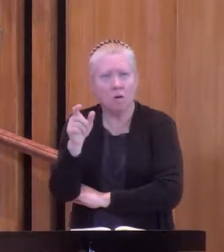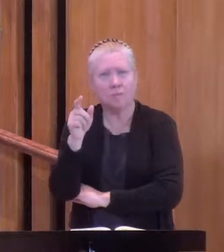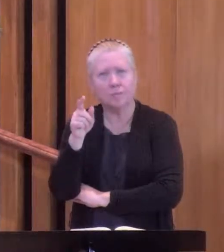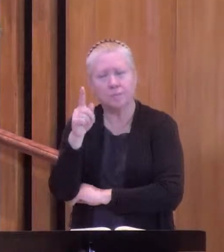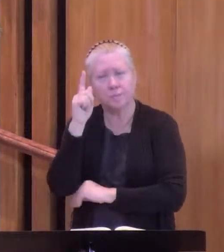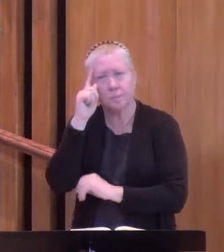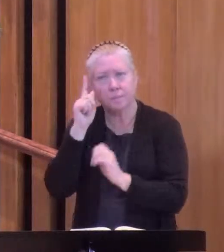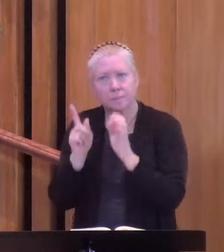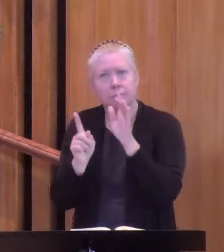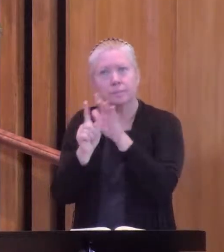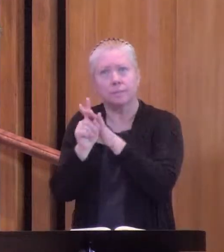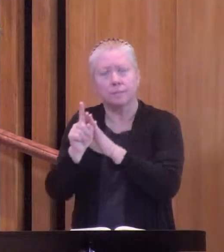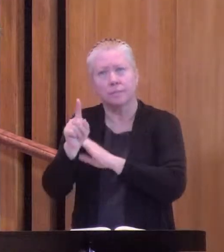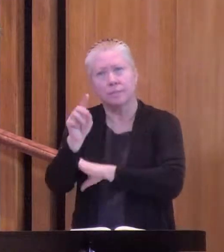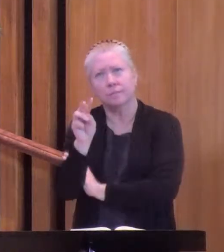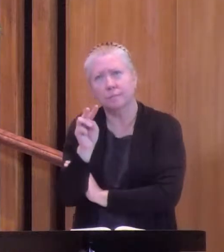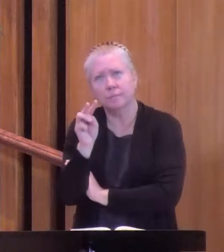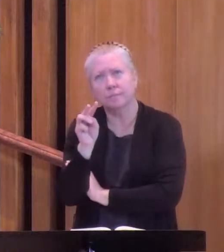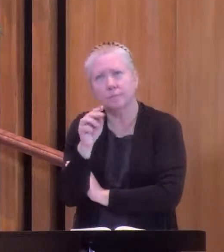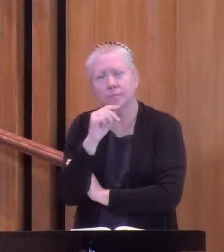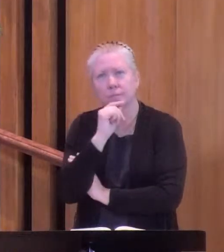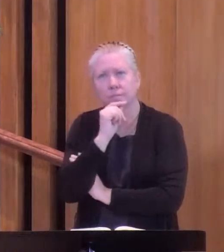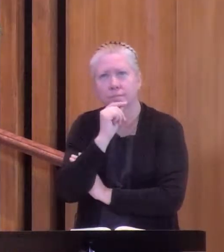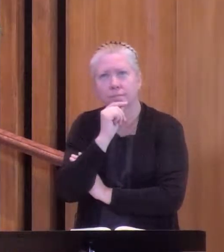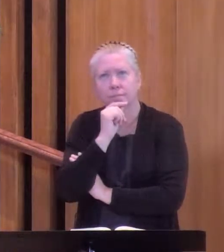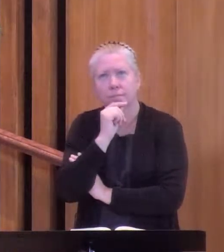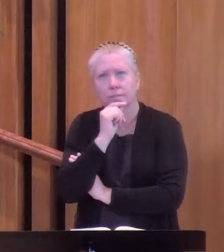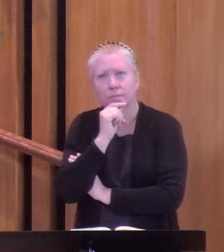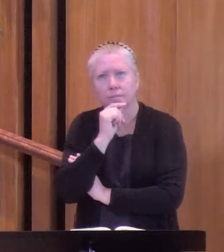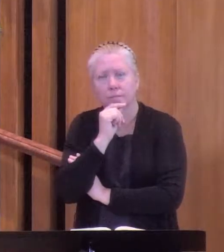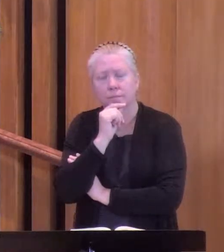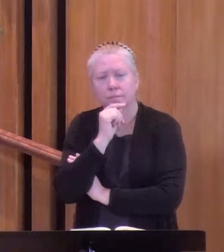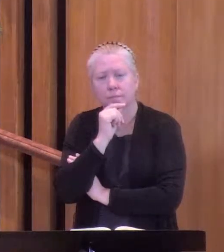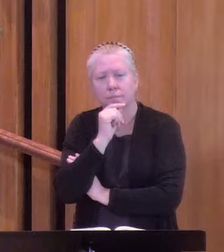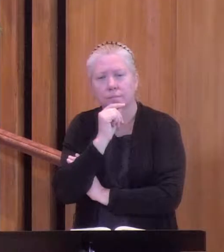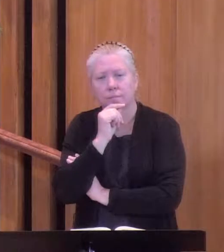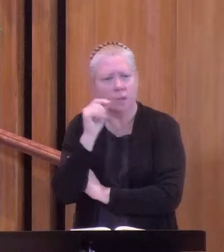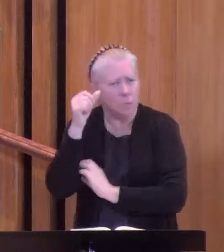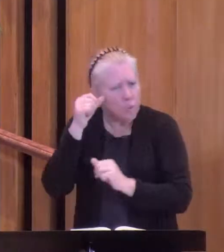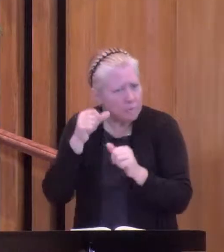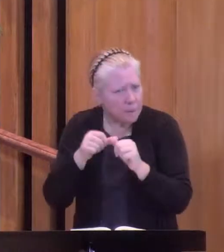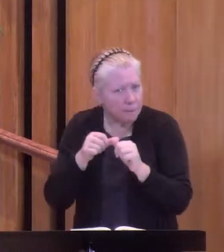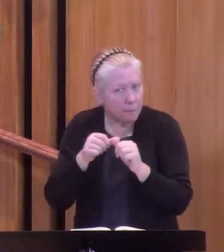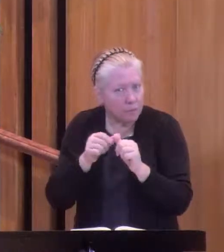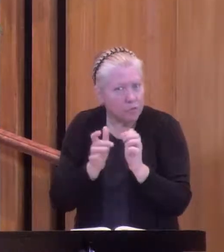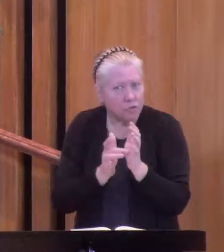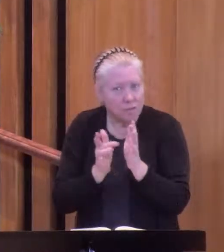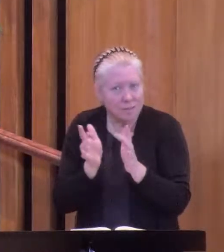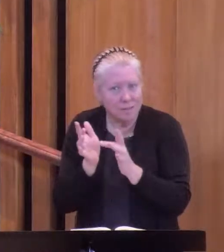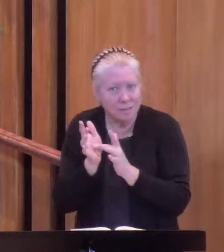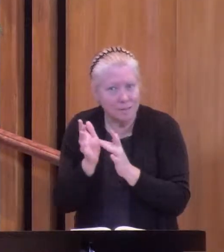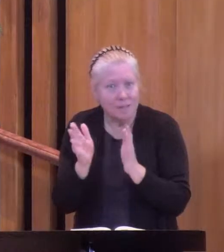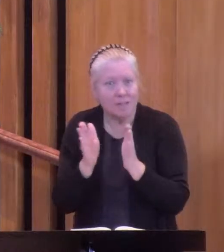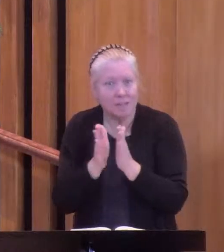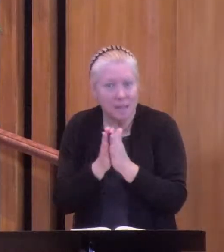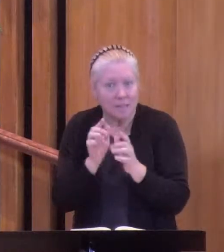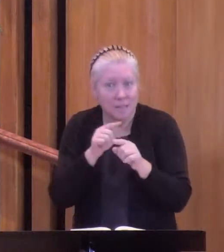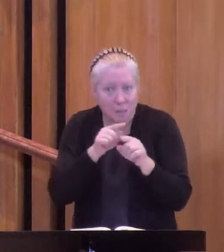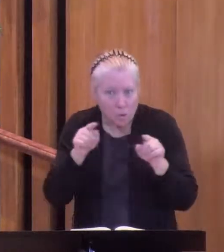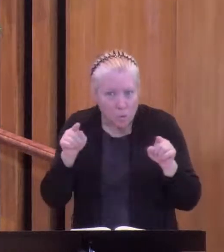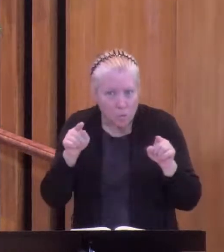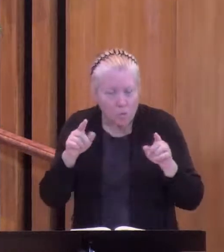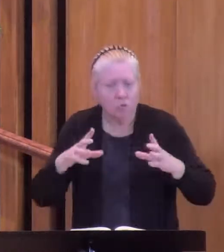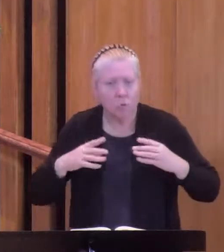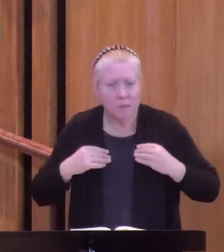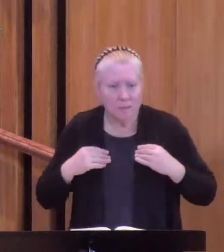about the cross Jesus asks us to follow. My cross. A